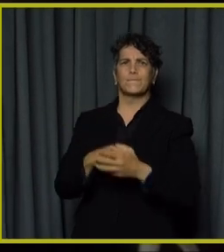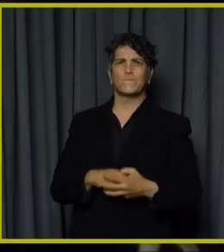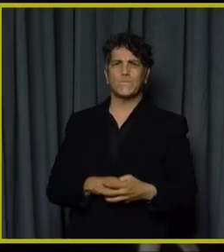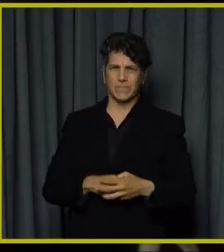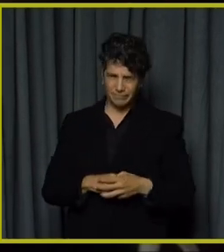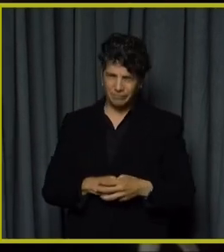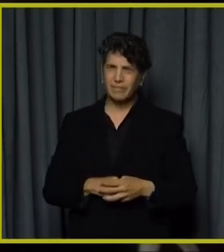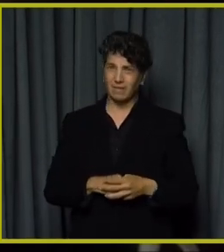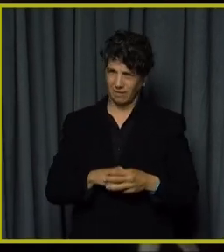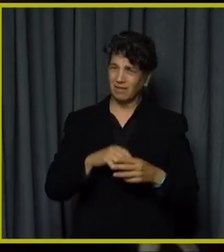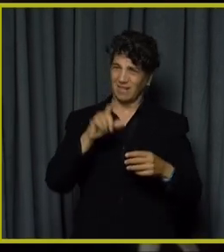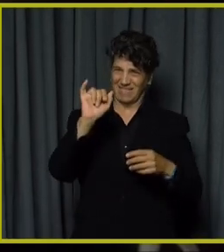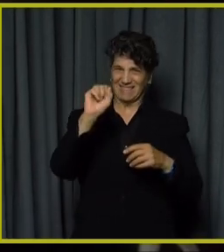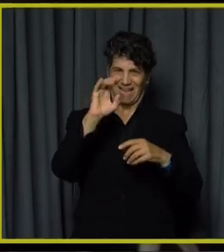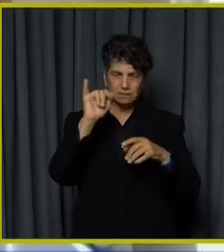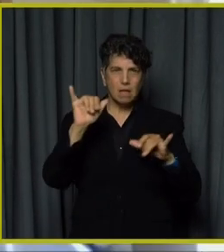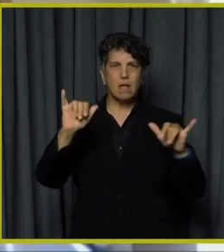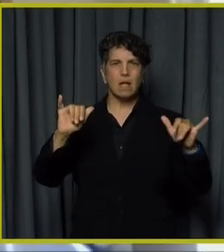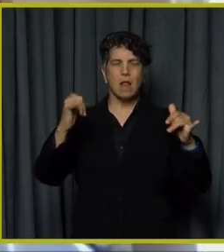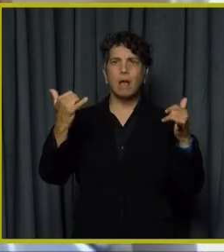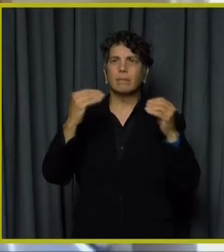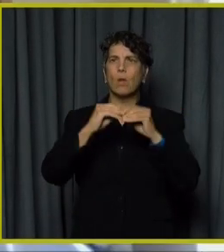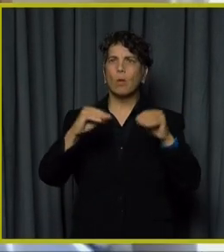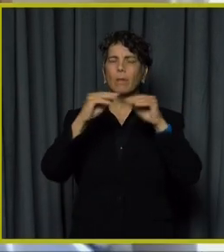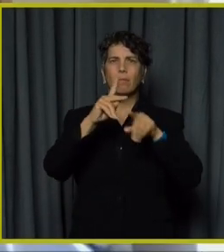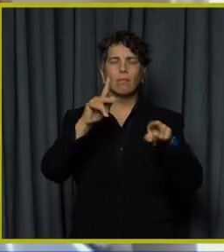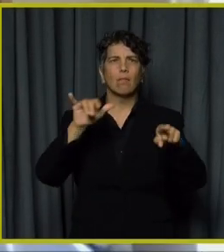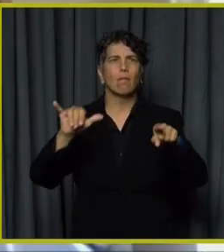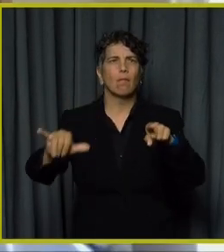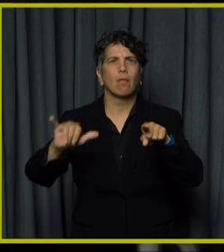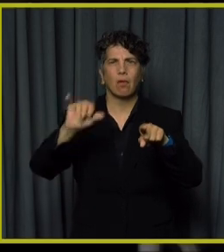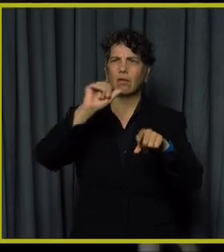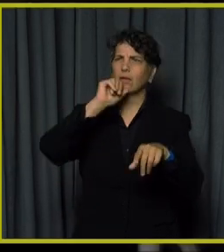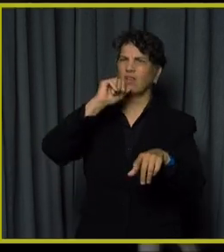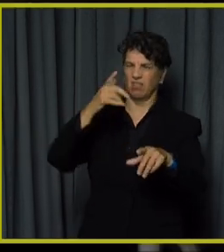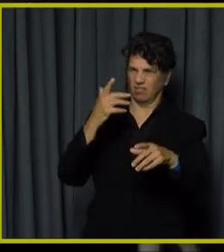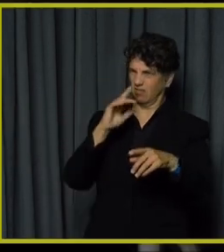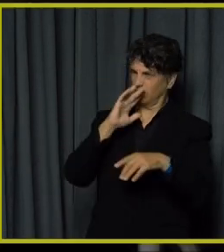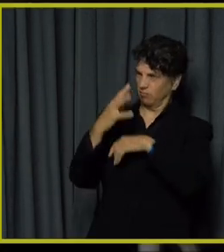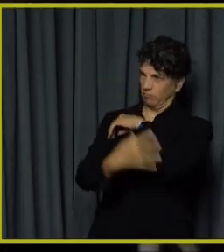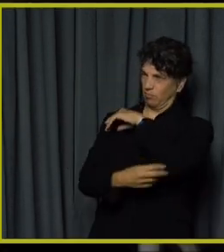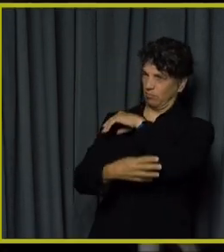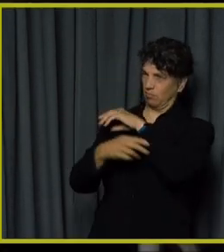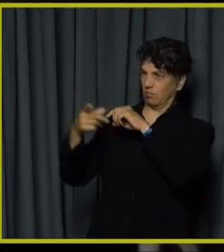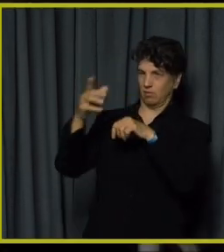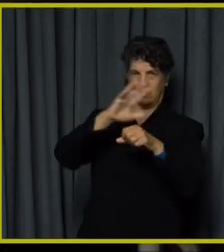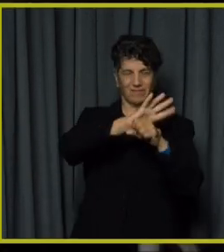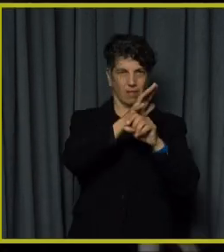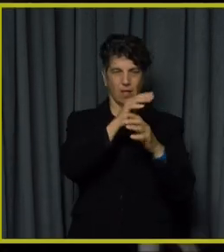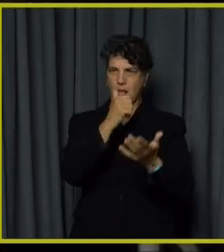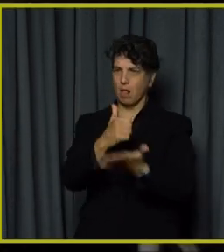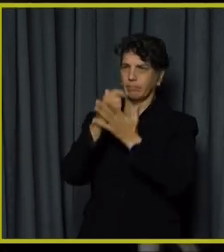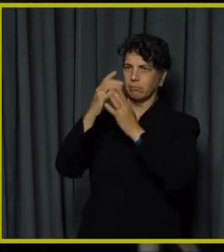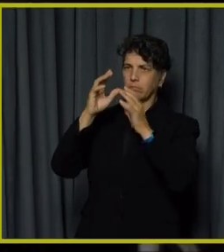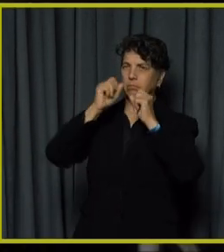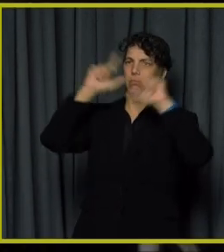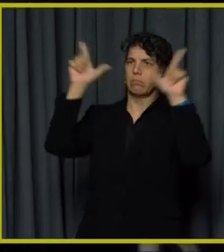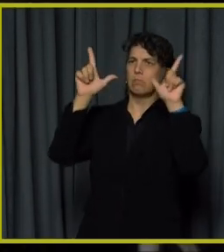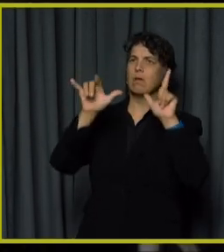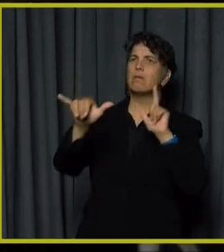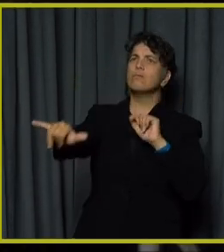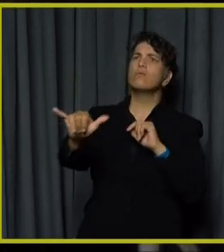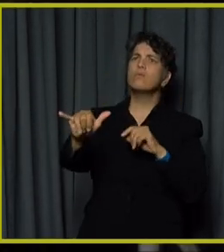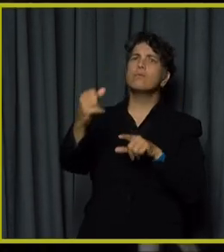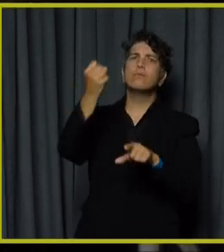awareness of many Americans has been heightened, and they are understanding how inequality manifests in the